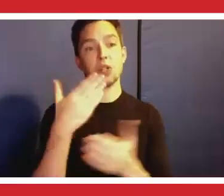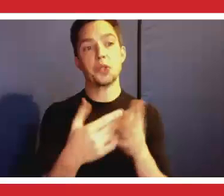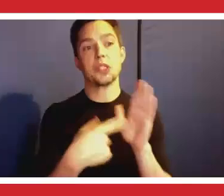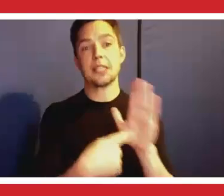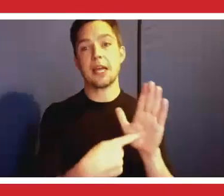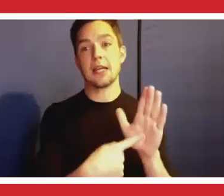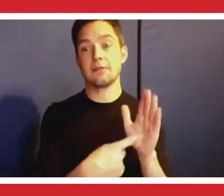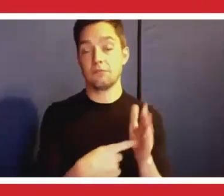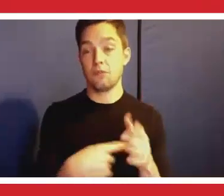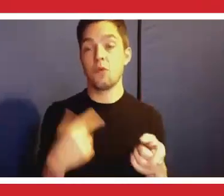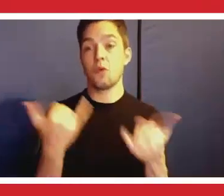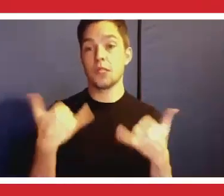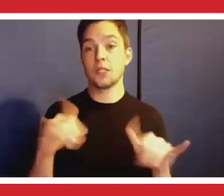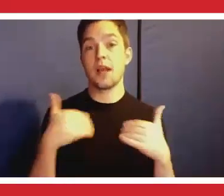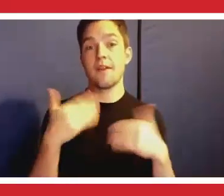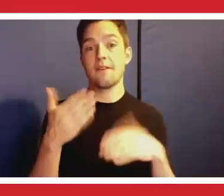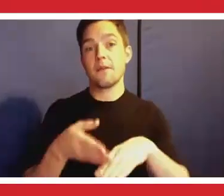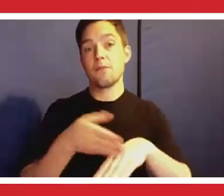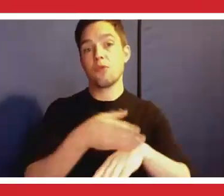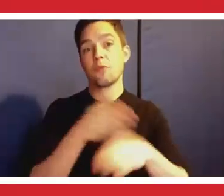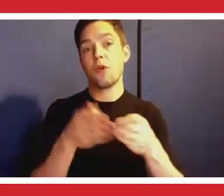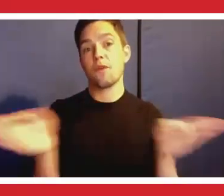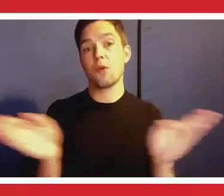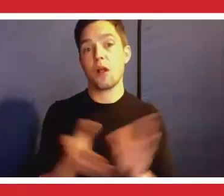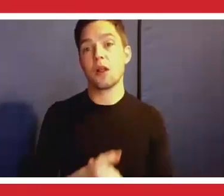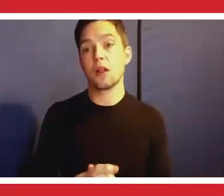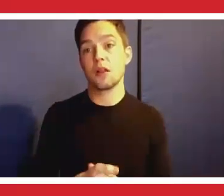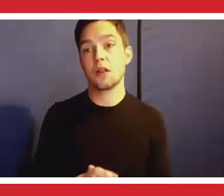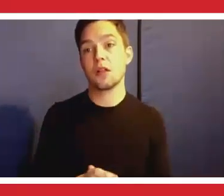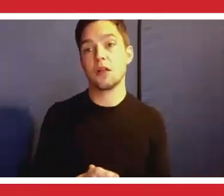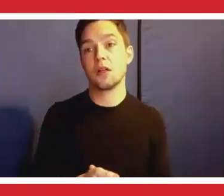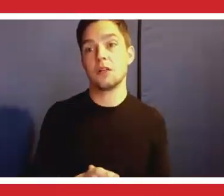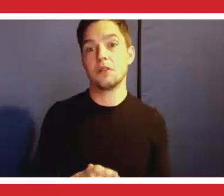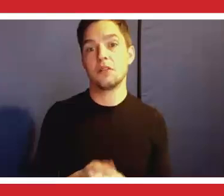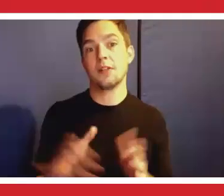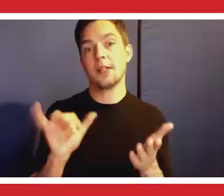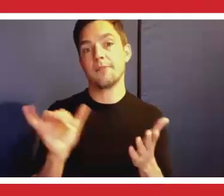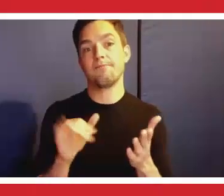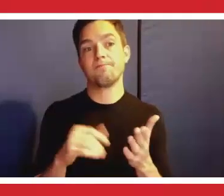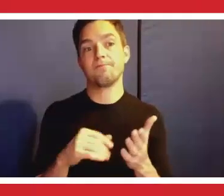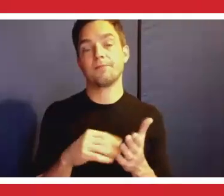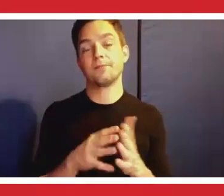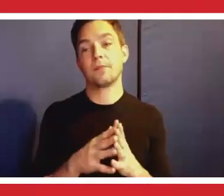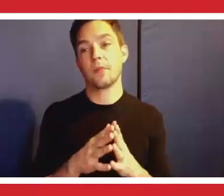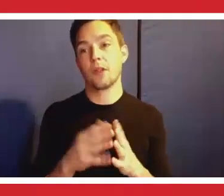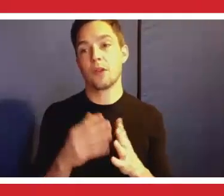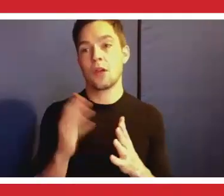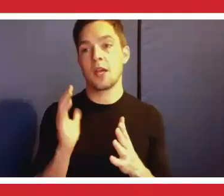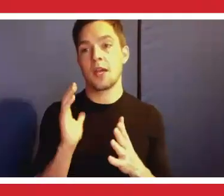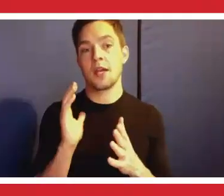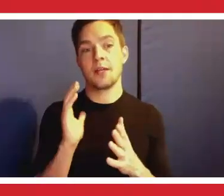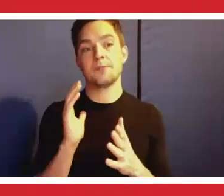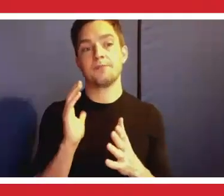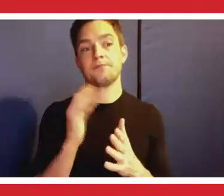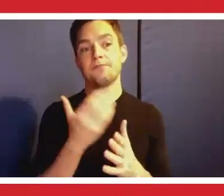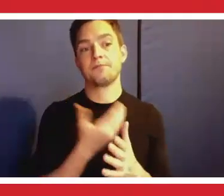We have an improvement overall for what we have, our indicator. That